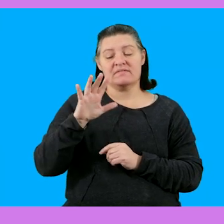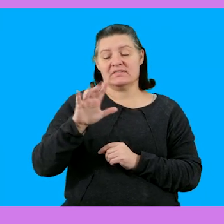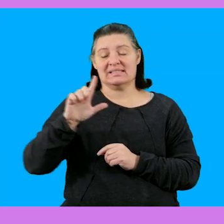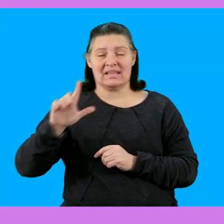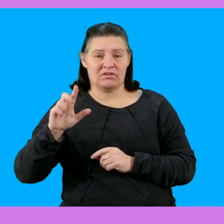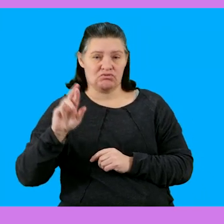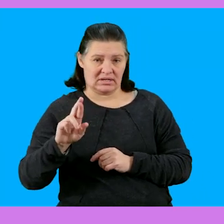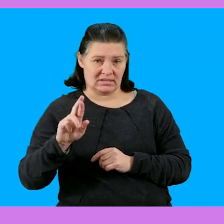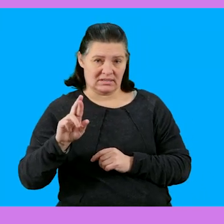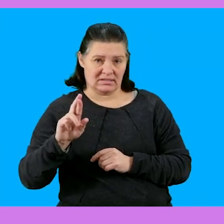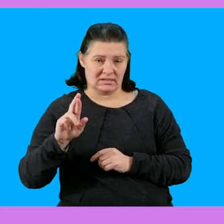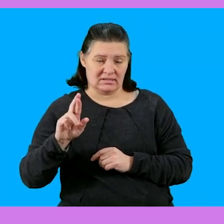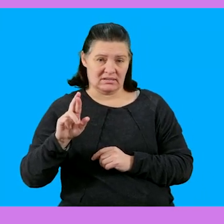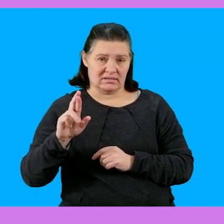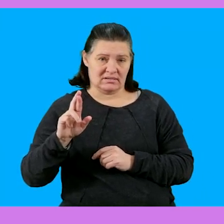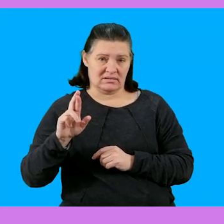1,157 rand